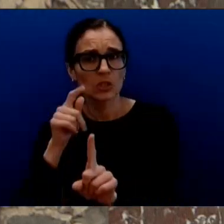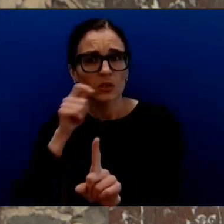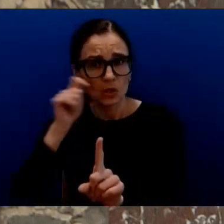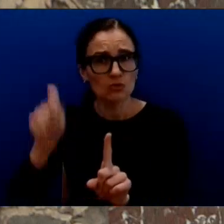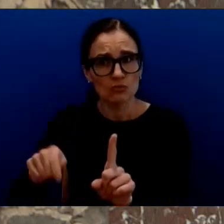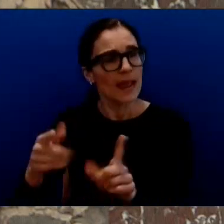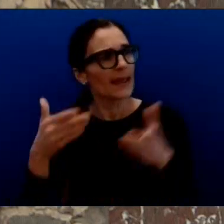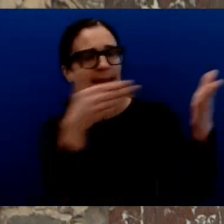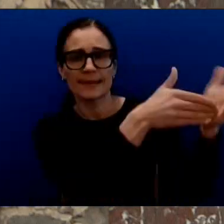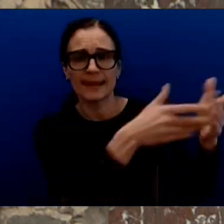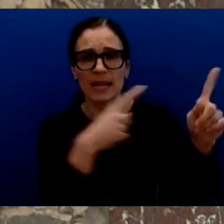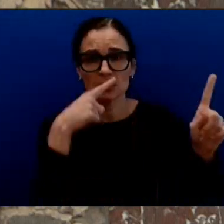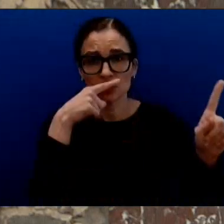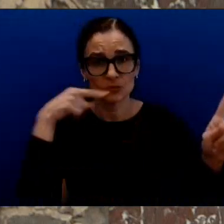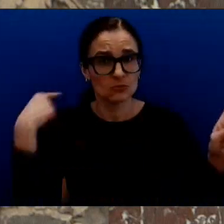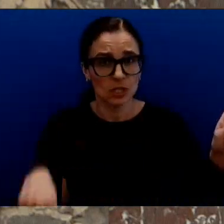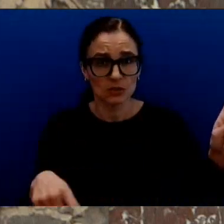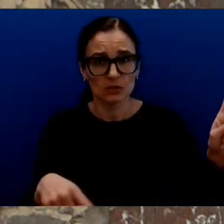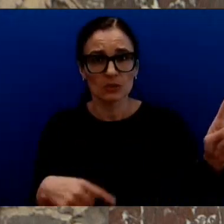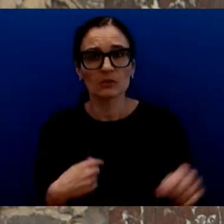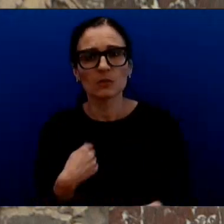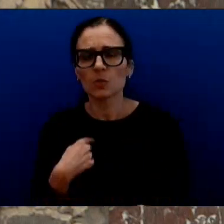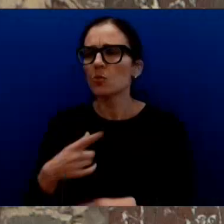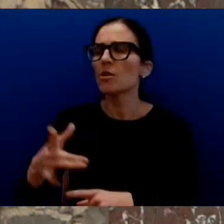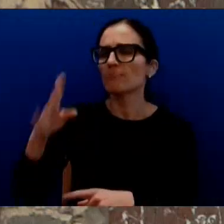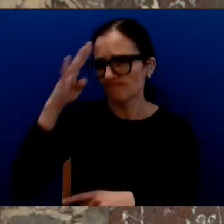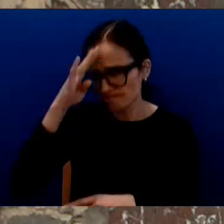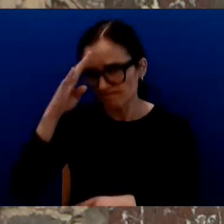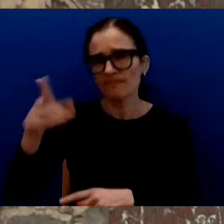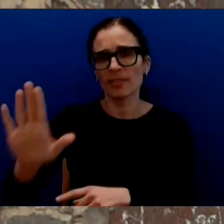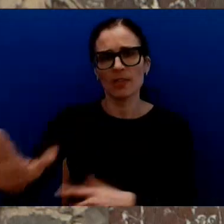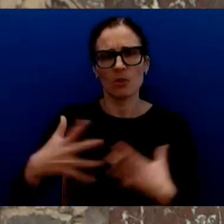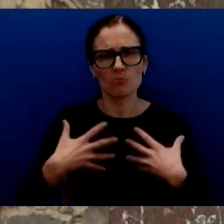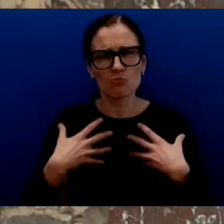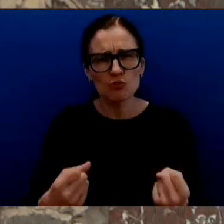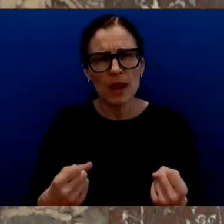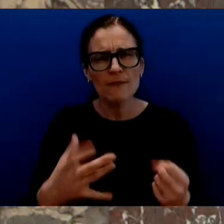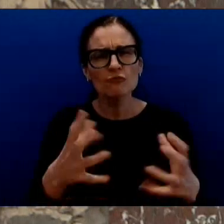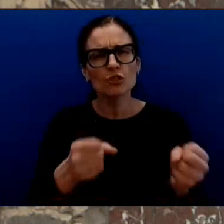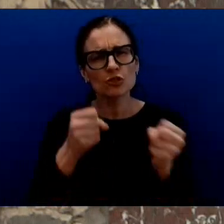salute their resilience. They deserve a fair and just peace,